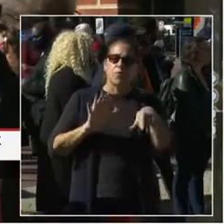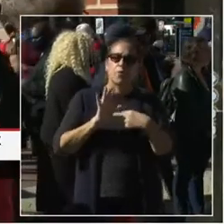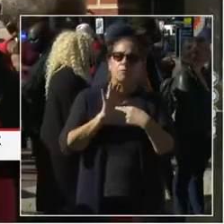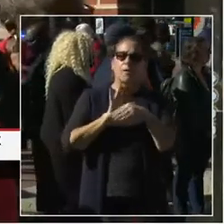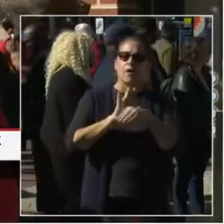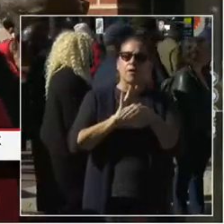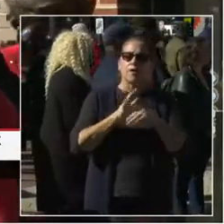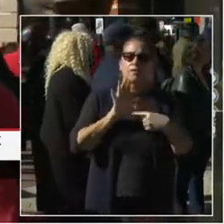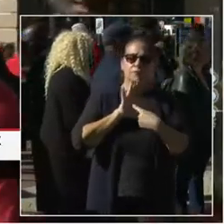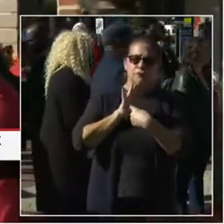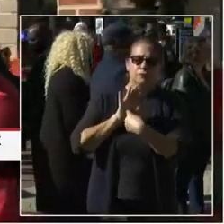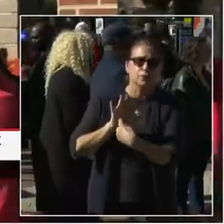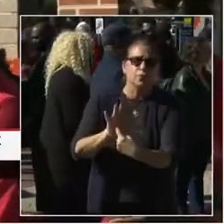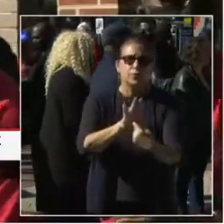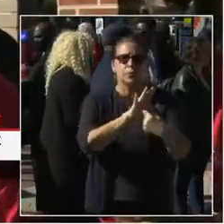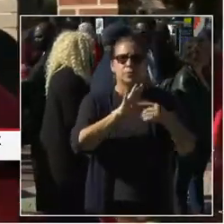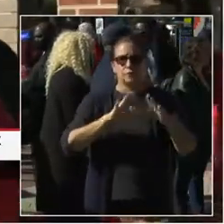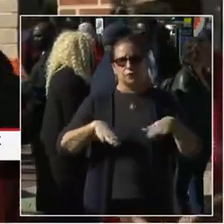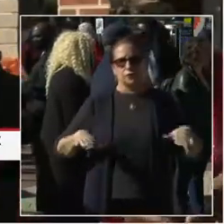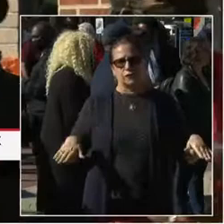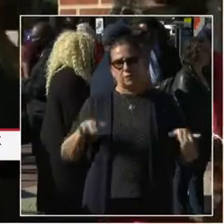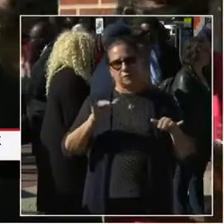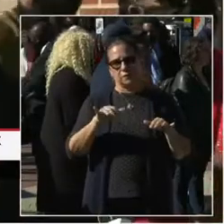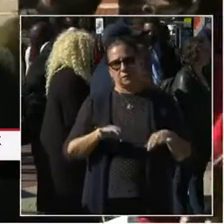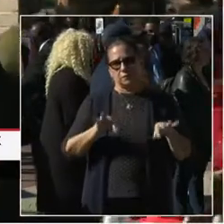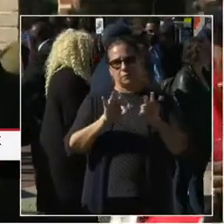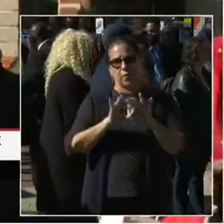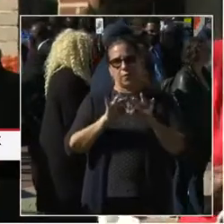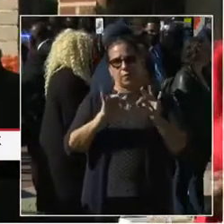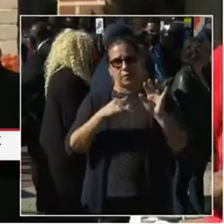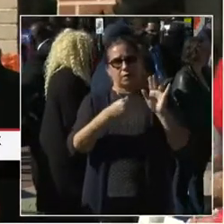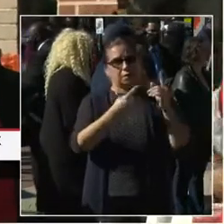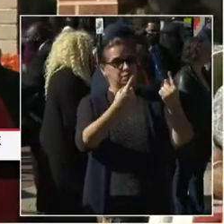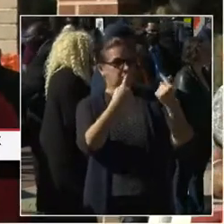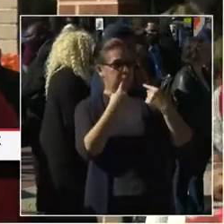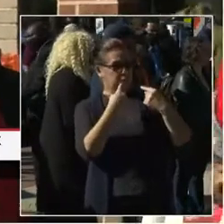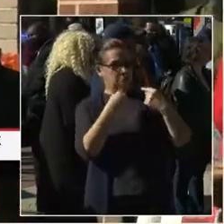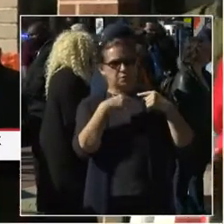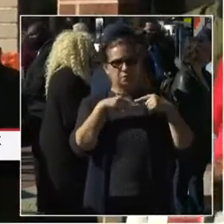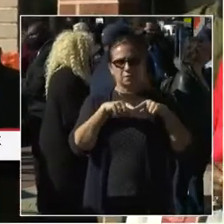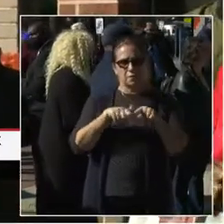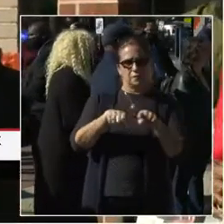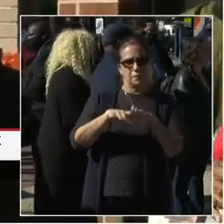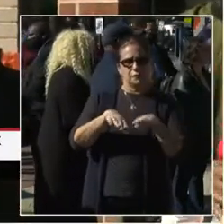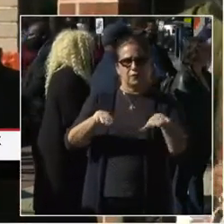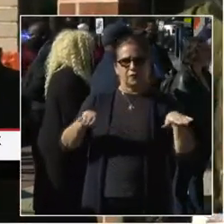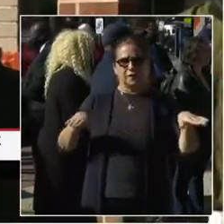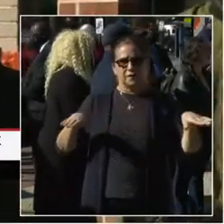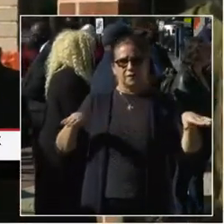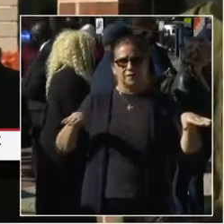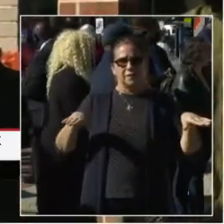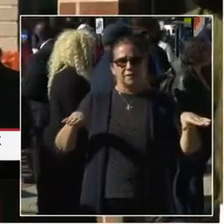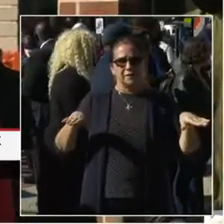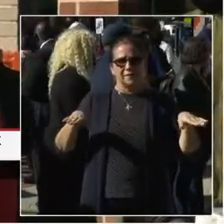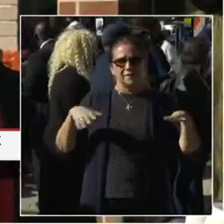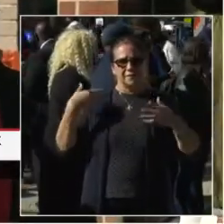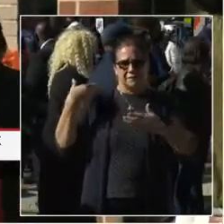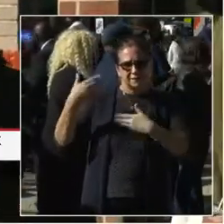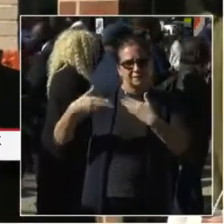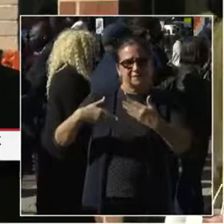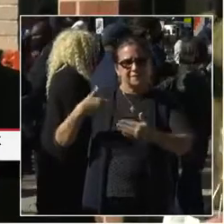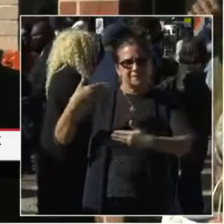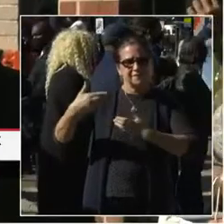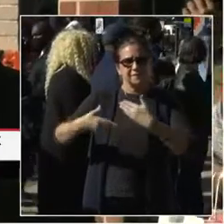draining and it's really frustrating because there's so many great things going on across the city in Washington, D.C. And then lastly, we want to highlight the amount